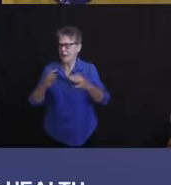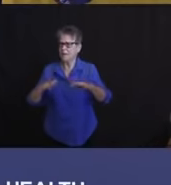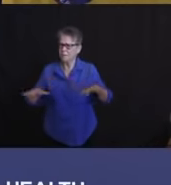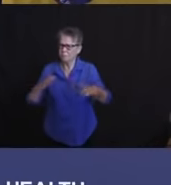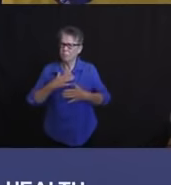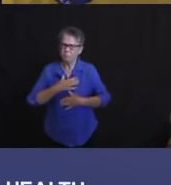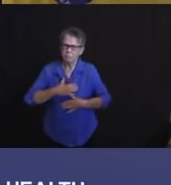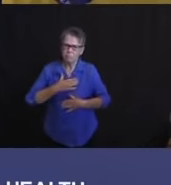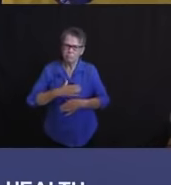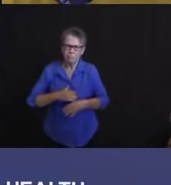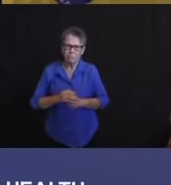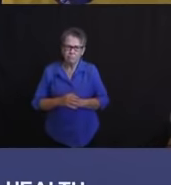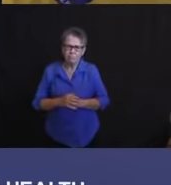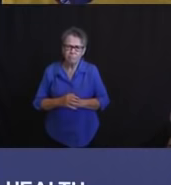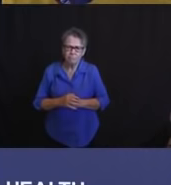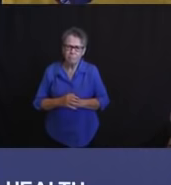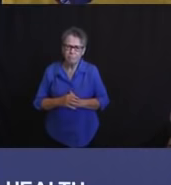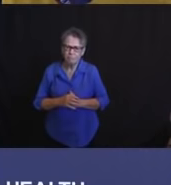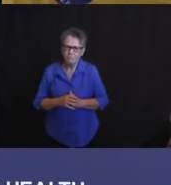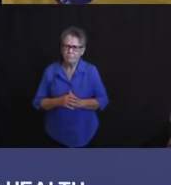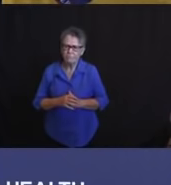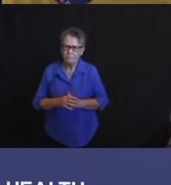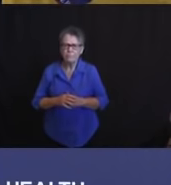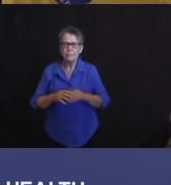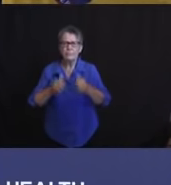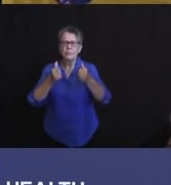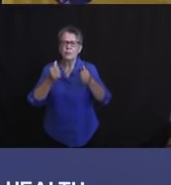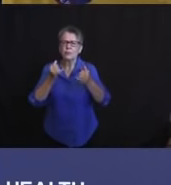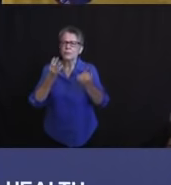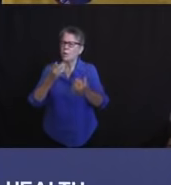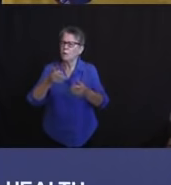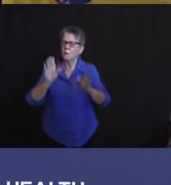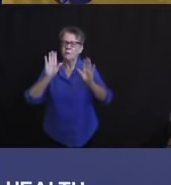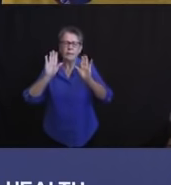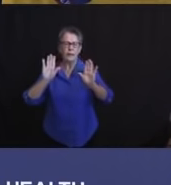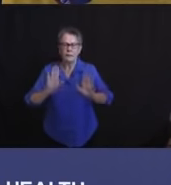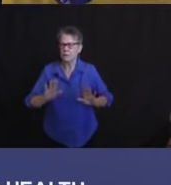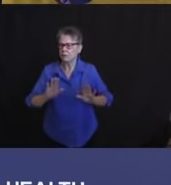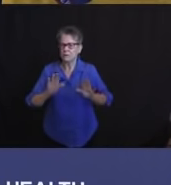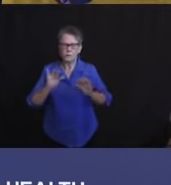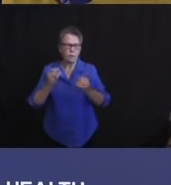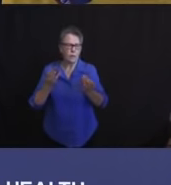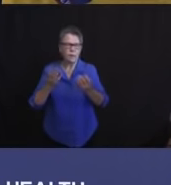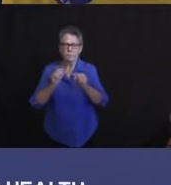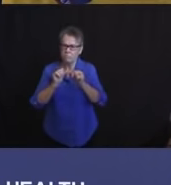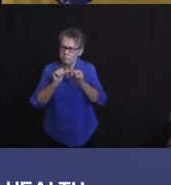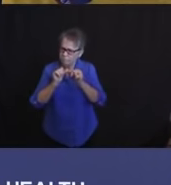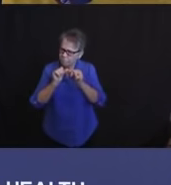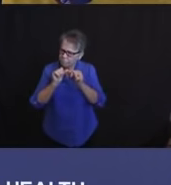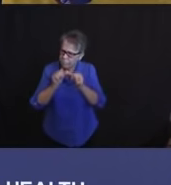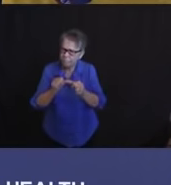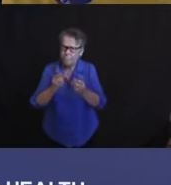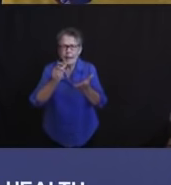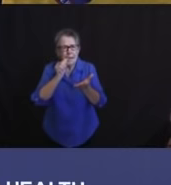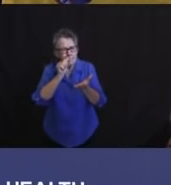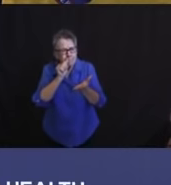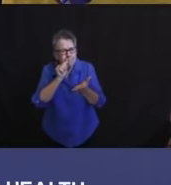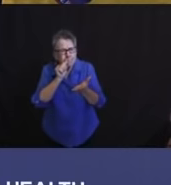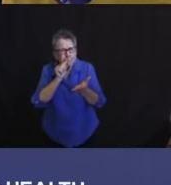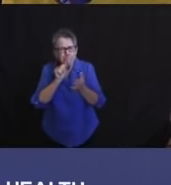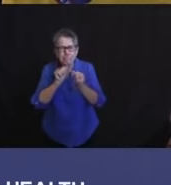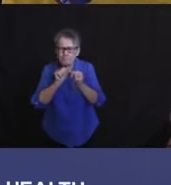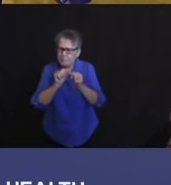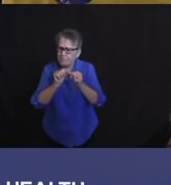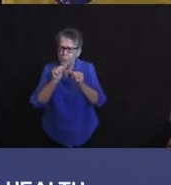But overwhelmingly, you've been fabulous. We just need to keep it up. We cannot let our guard down. If you look at other places in the country,